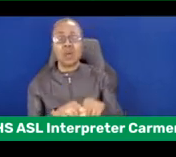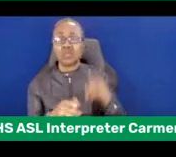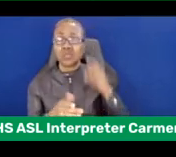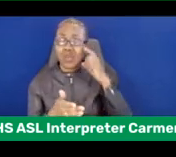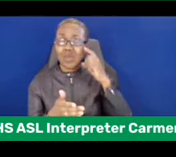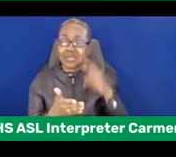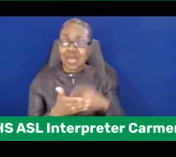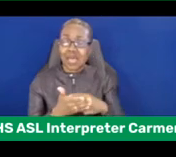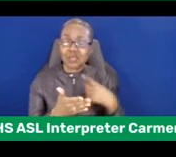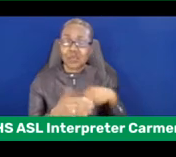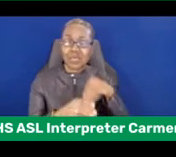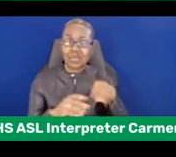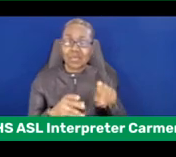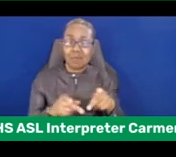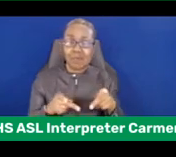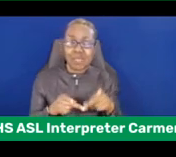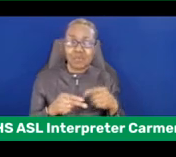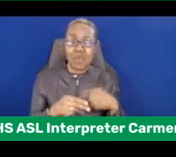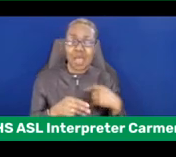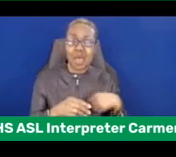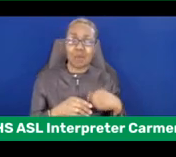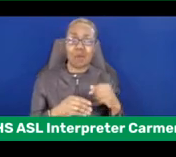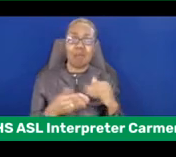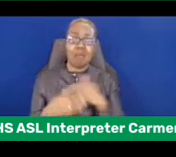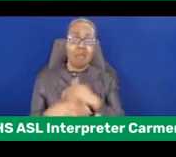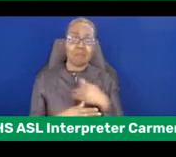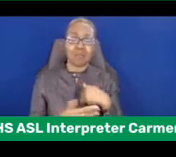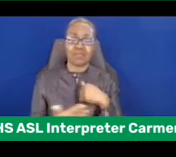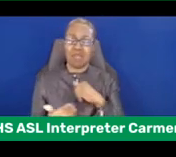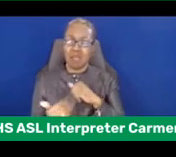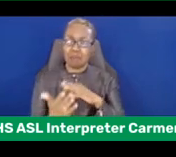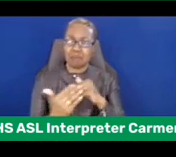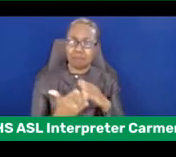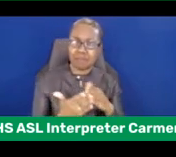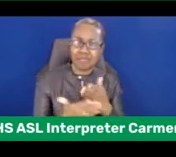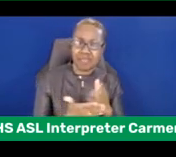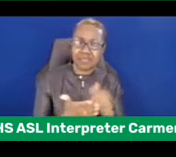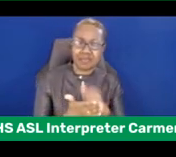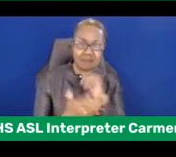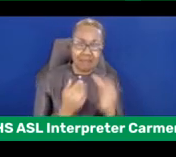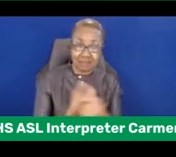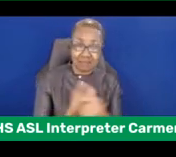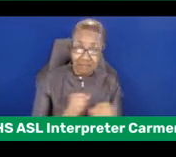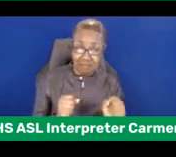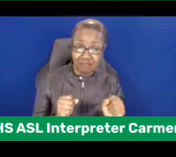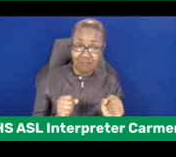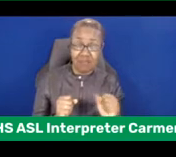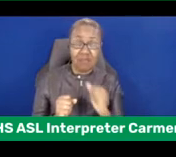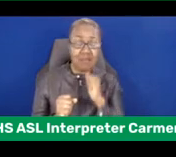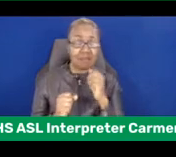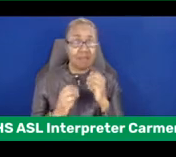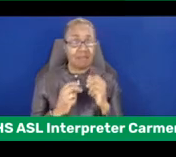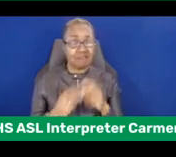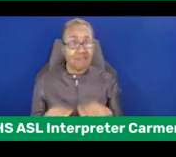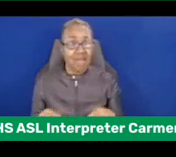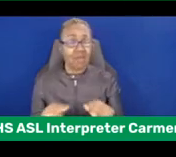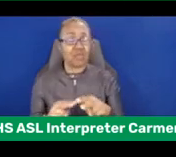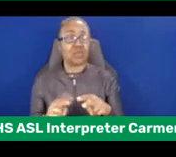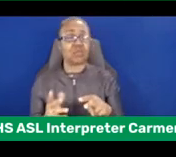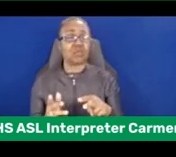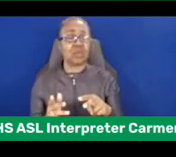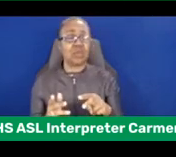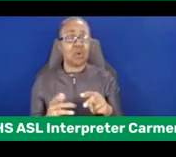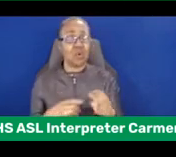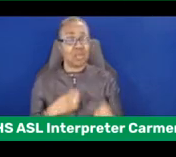members are battling feeling unsafe at points, or feeling unvalued, or feeling burnt out, or feeling